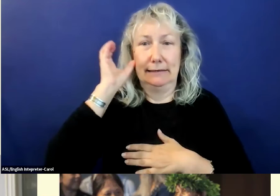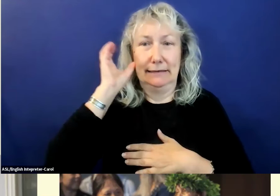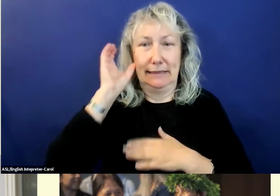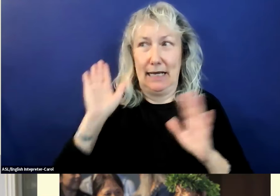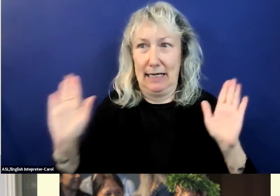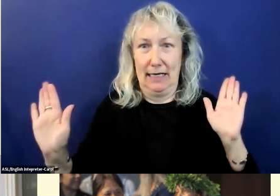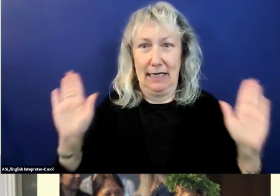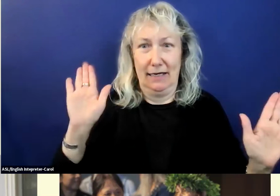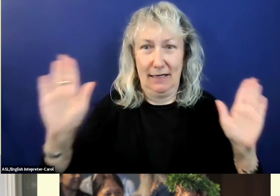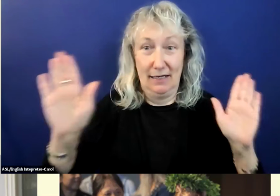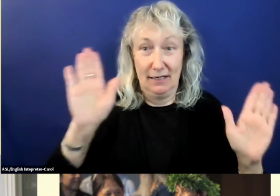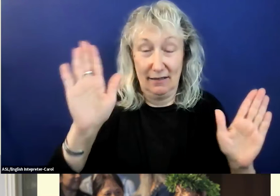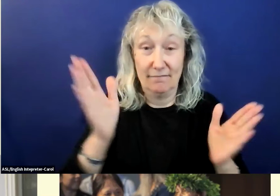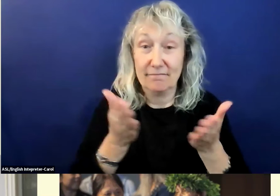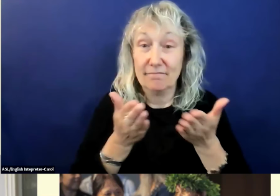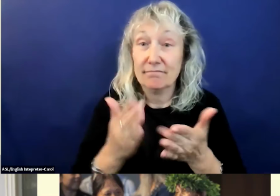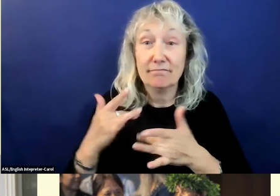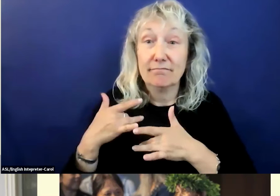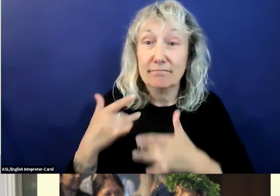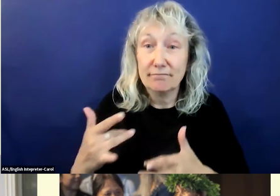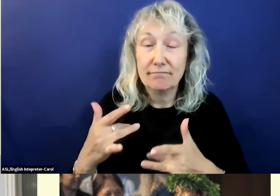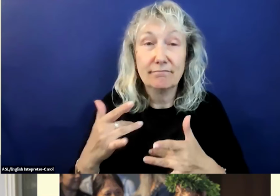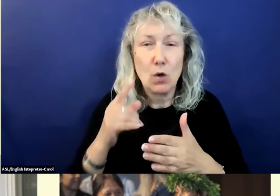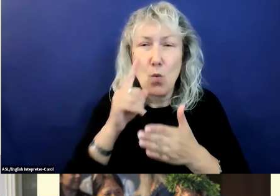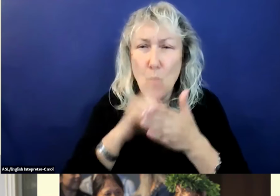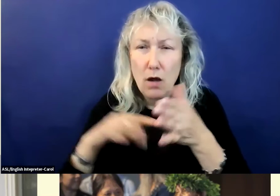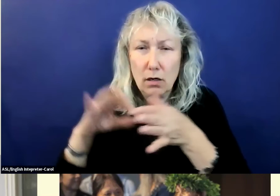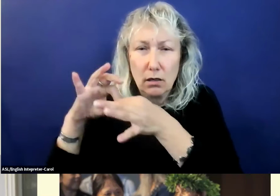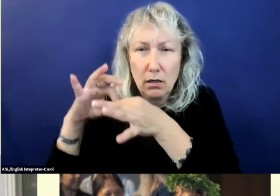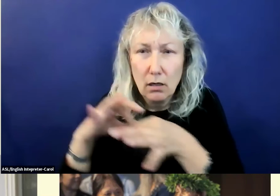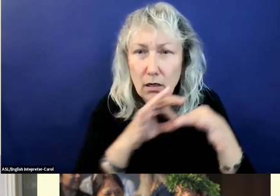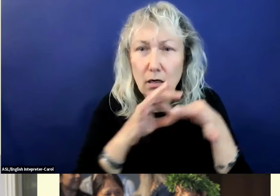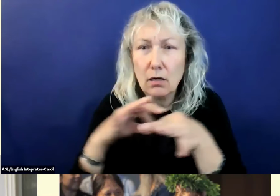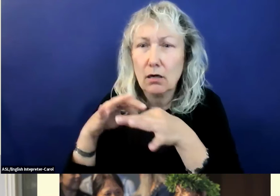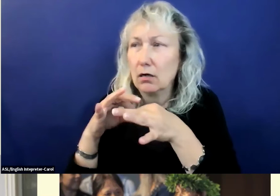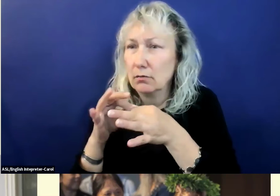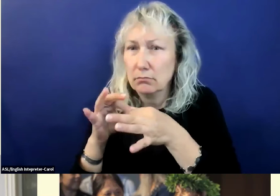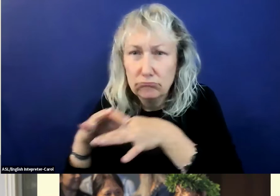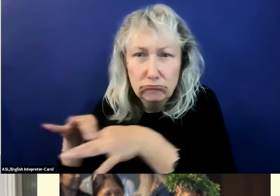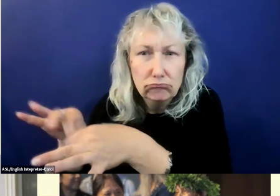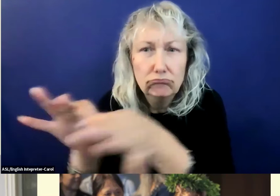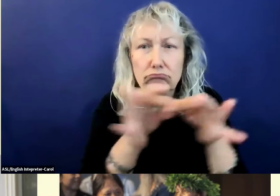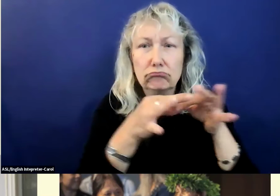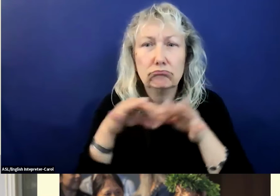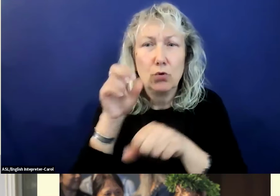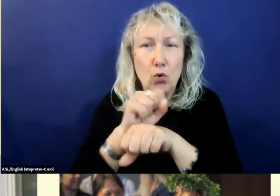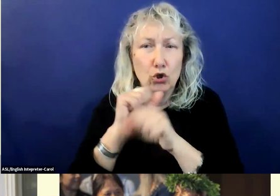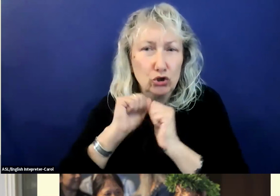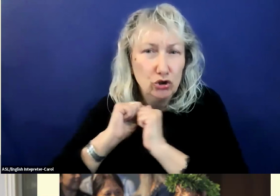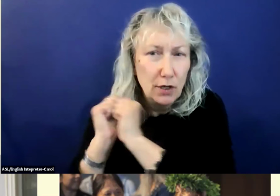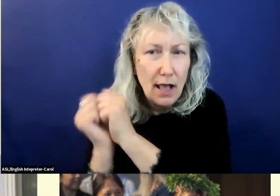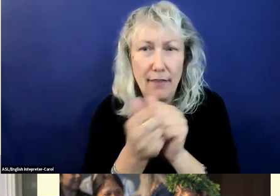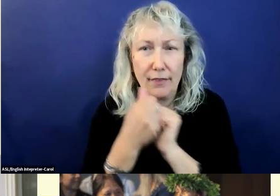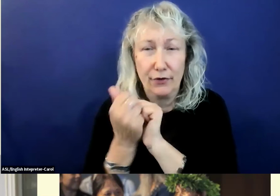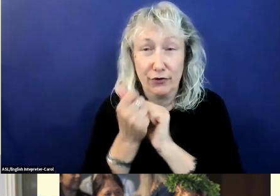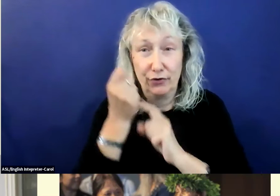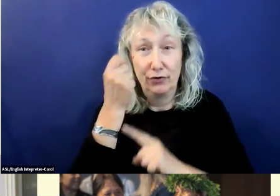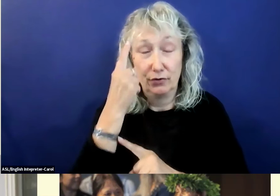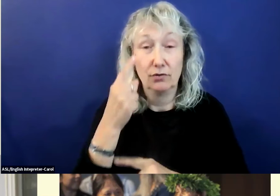one here, we like to teach with correlations, community work together. As you can see, we